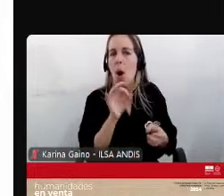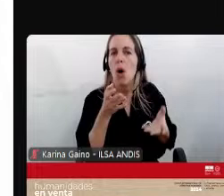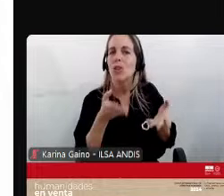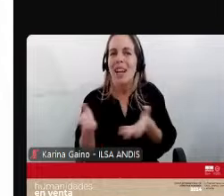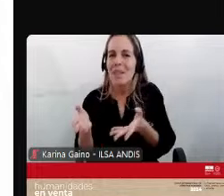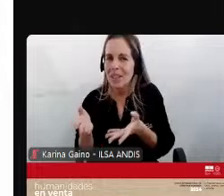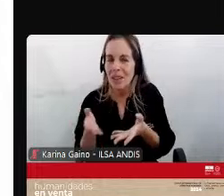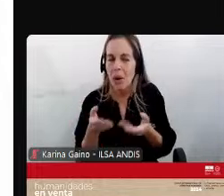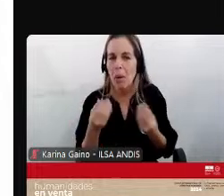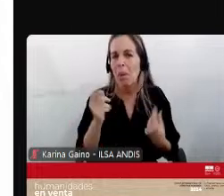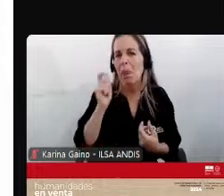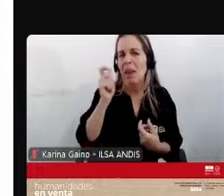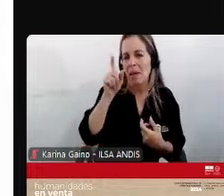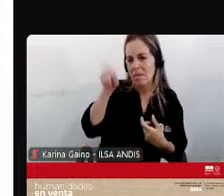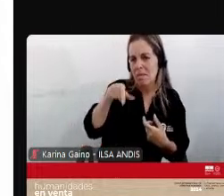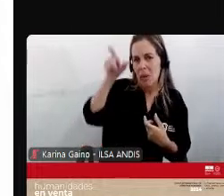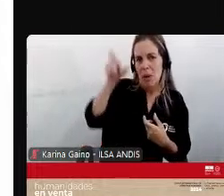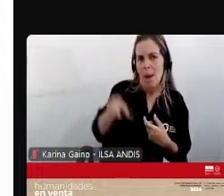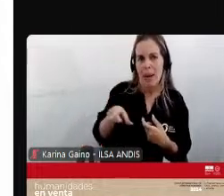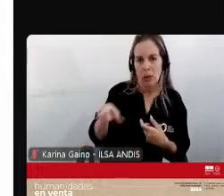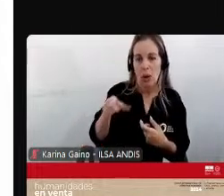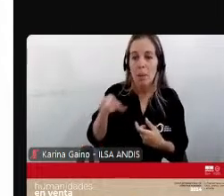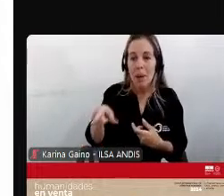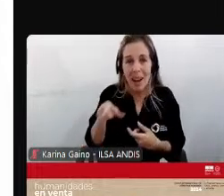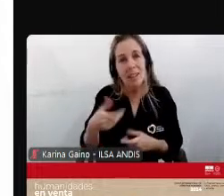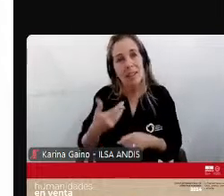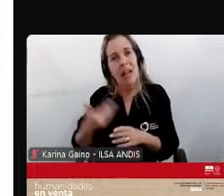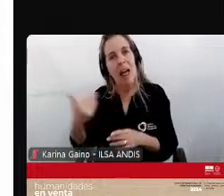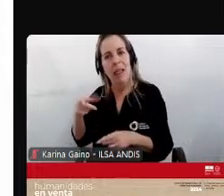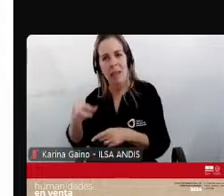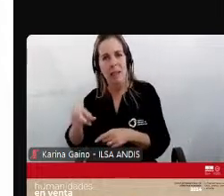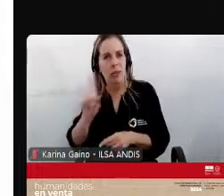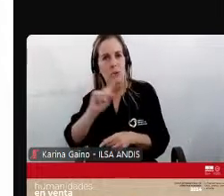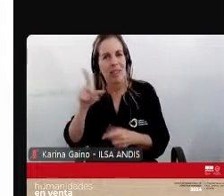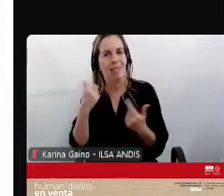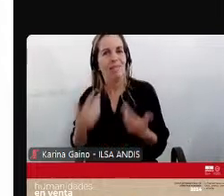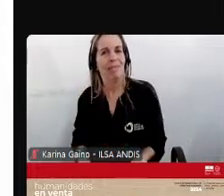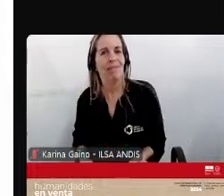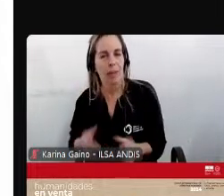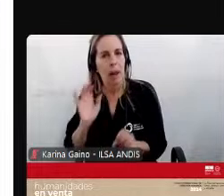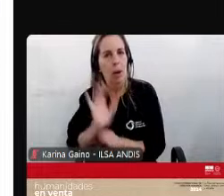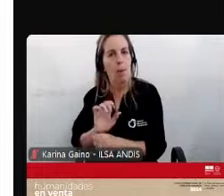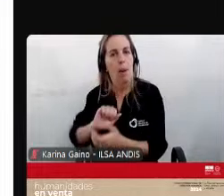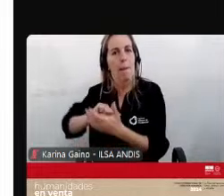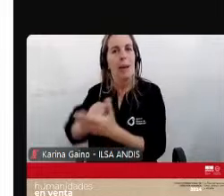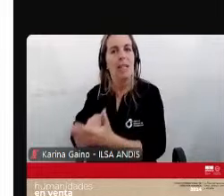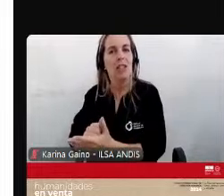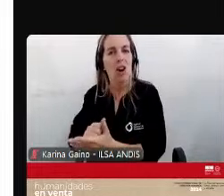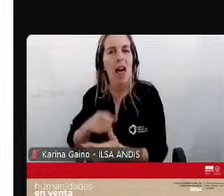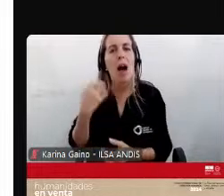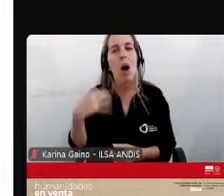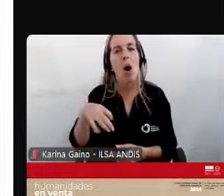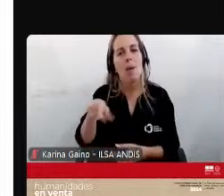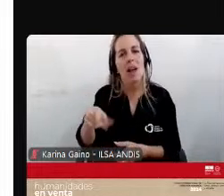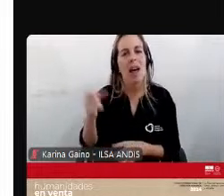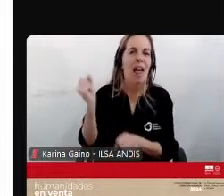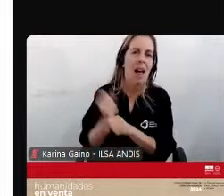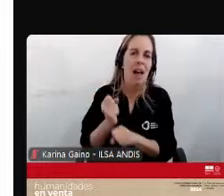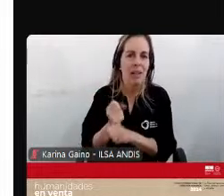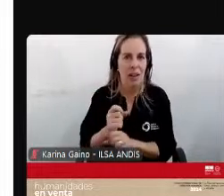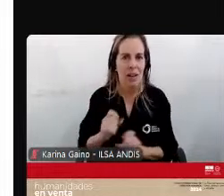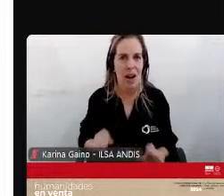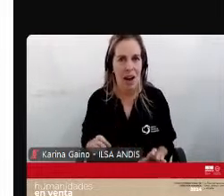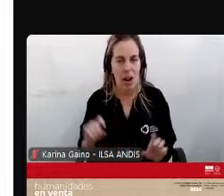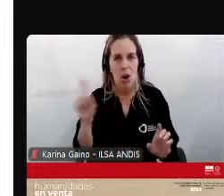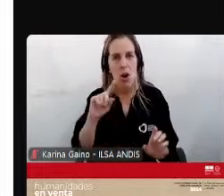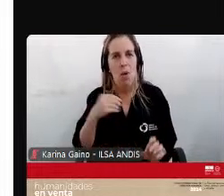has not offered himself voluntarily. So from the very beginning, it's clear that there are two elements to forced labor,